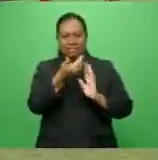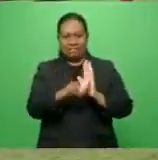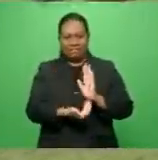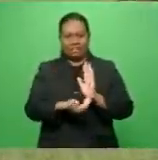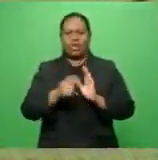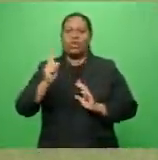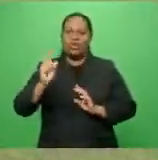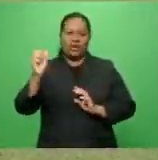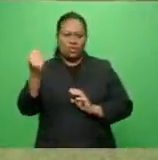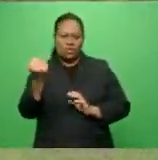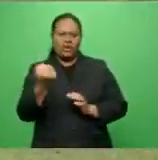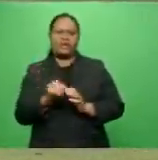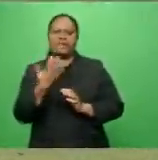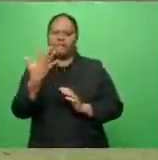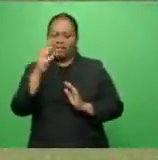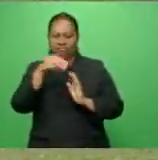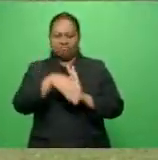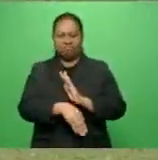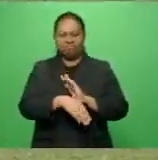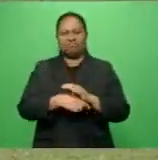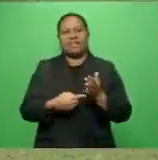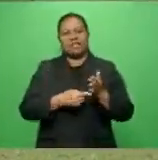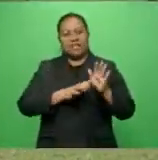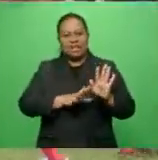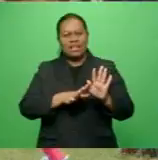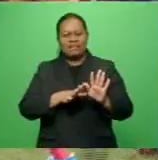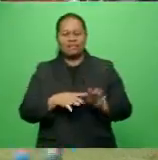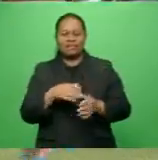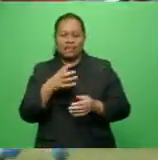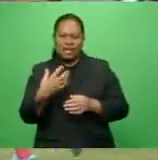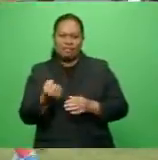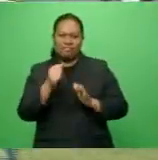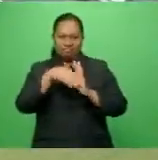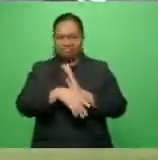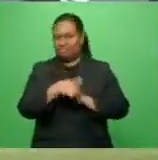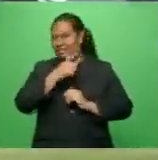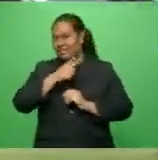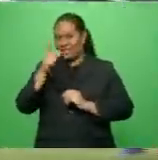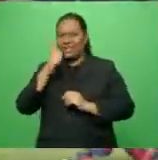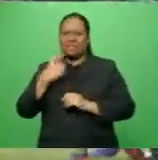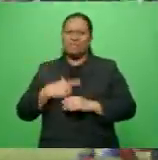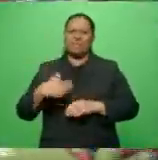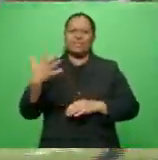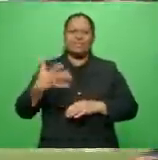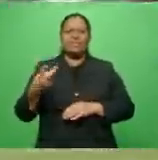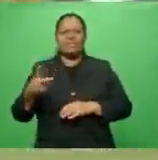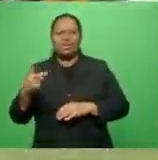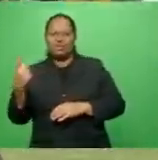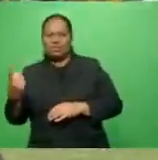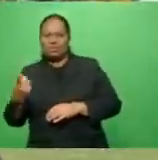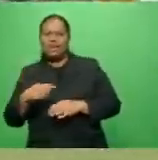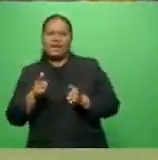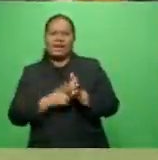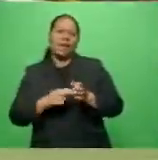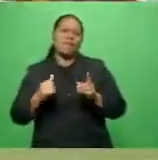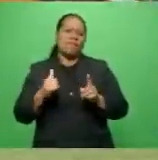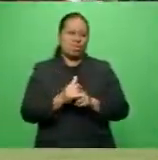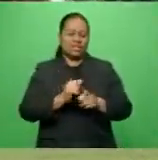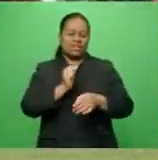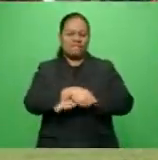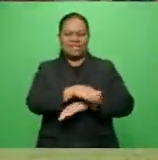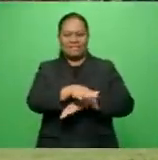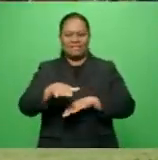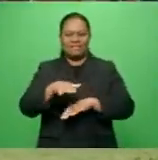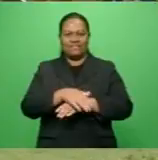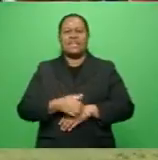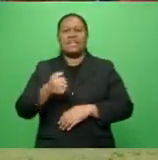2 draws and 5 losses. Tailevu's 5th loss came yesterday following their 15-21 defeat to Fairbrother Trophy holders Namosi.